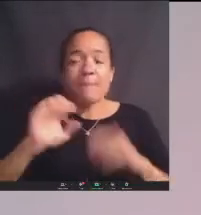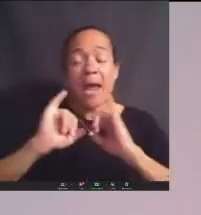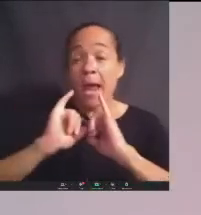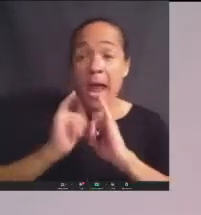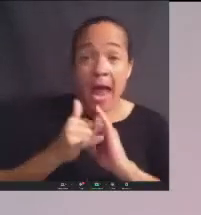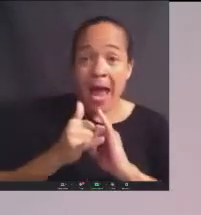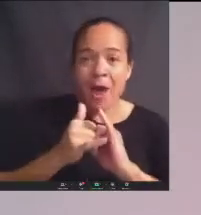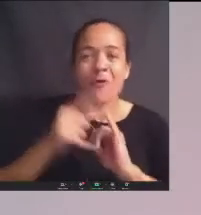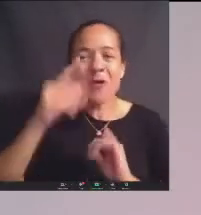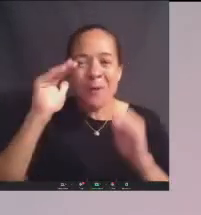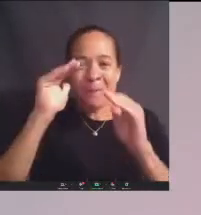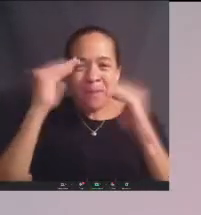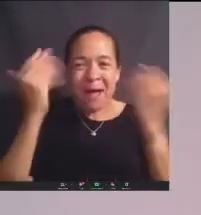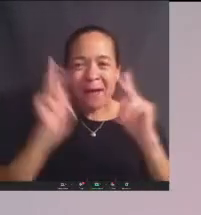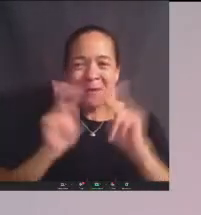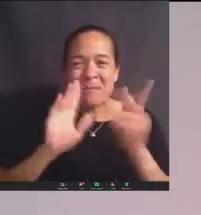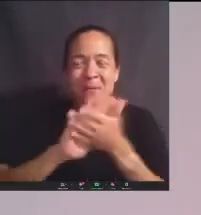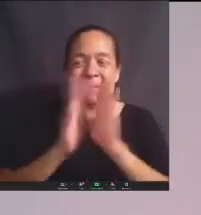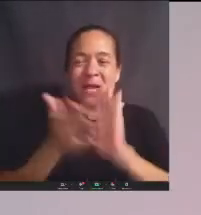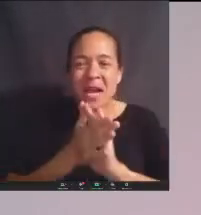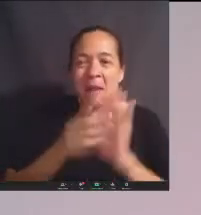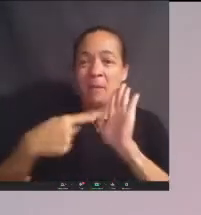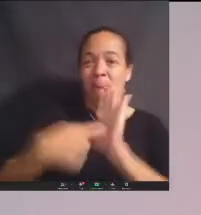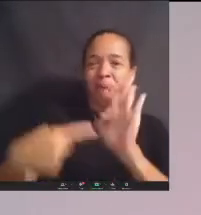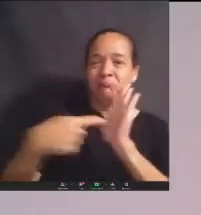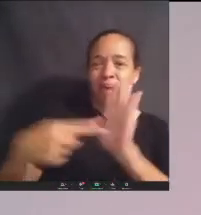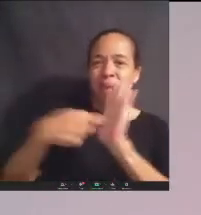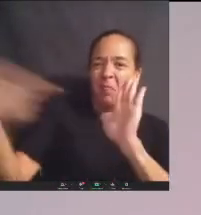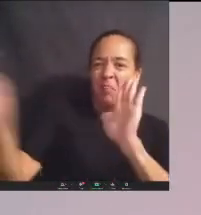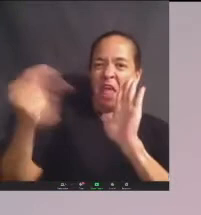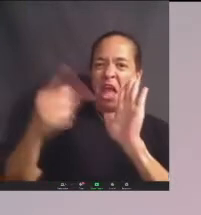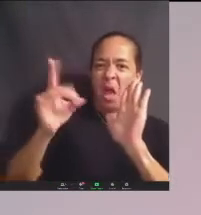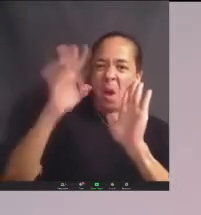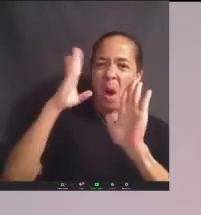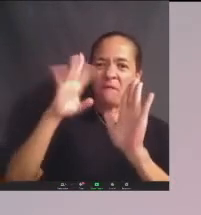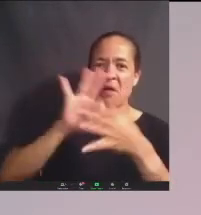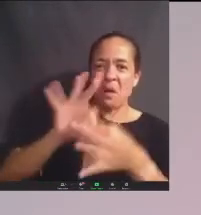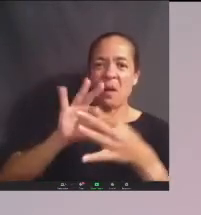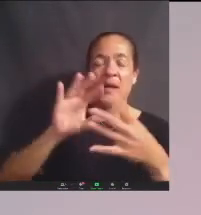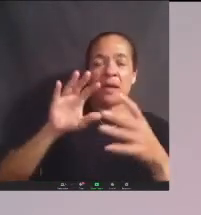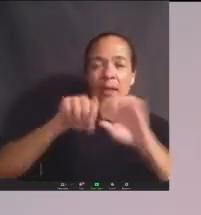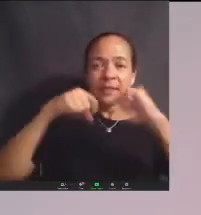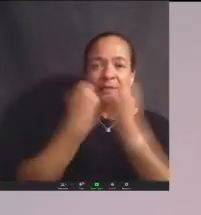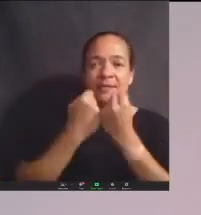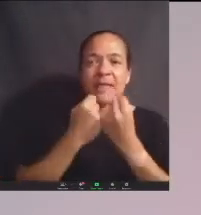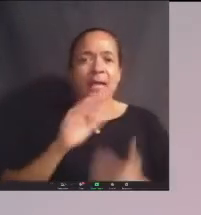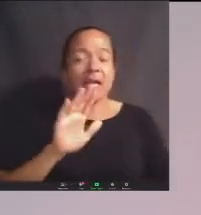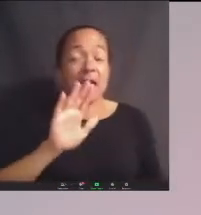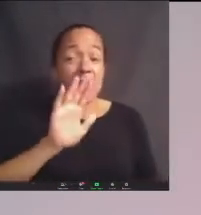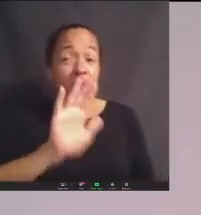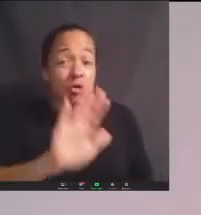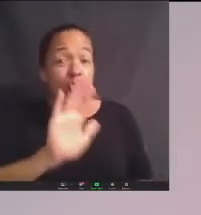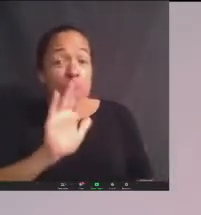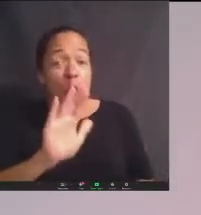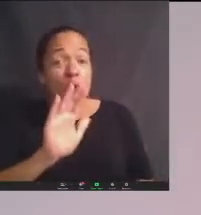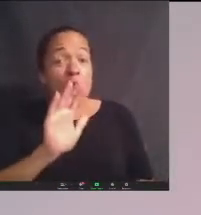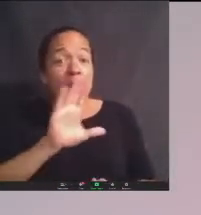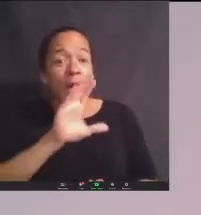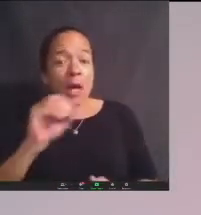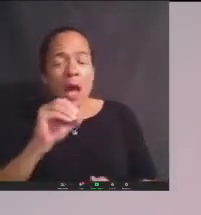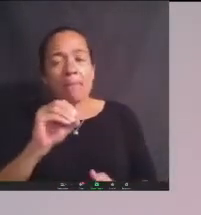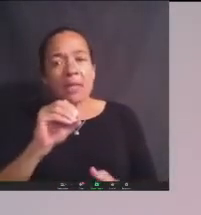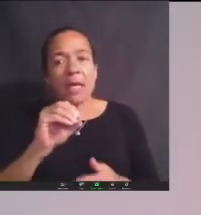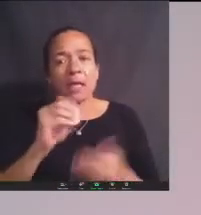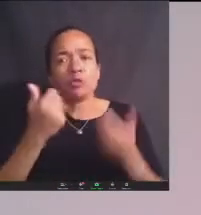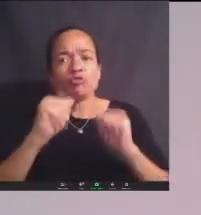society. And your work is really uprooted in destigmatizing. So why is it that so many